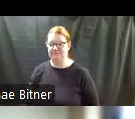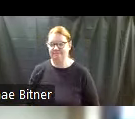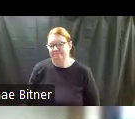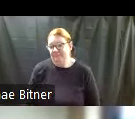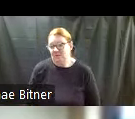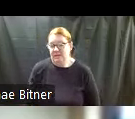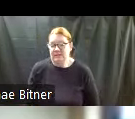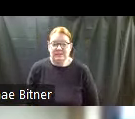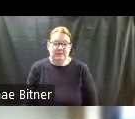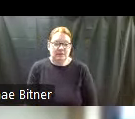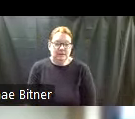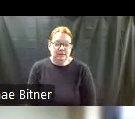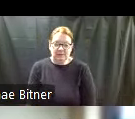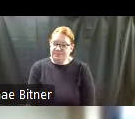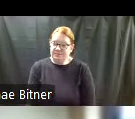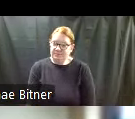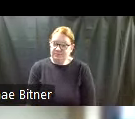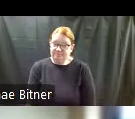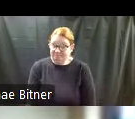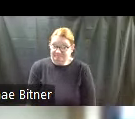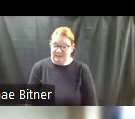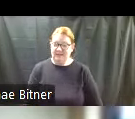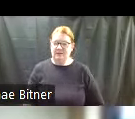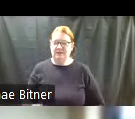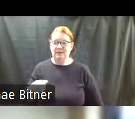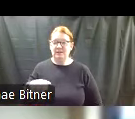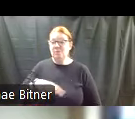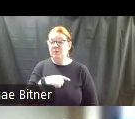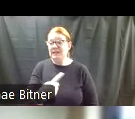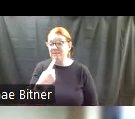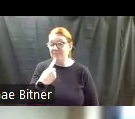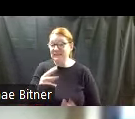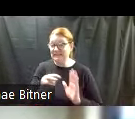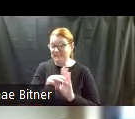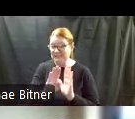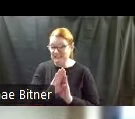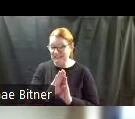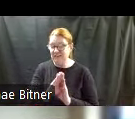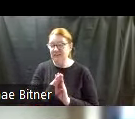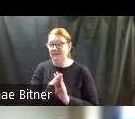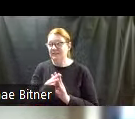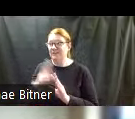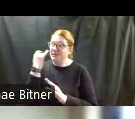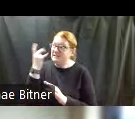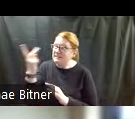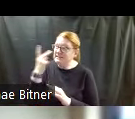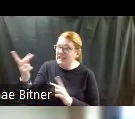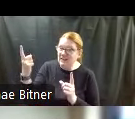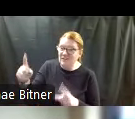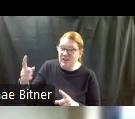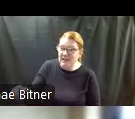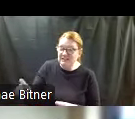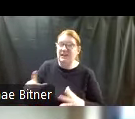Otherwise, yeah, I don't know. We miss Denise. When she's at events, we love to see her. She's on our